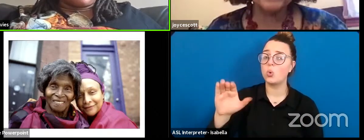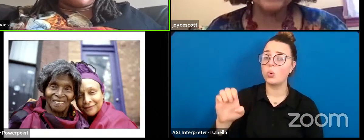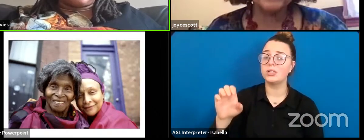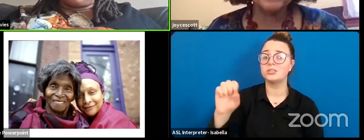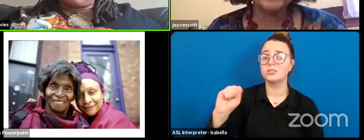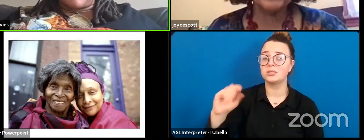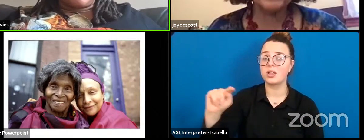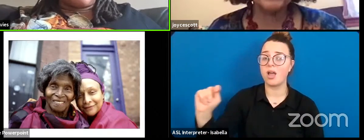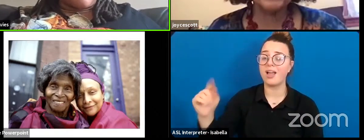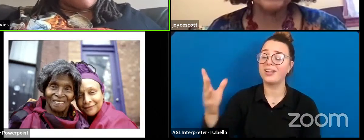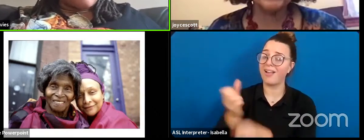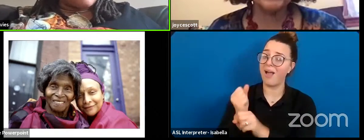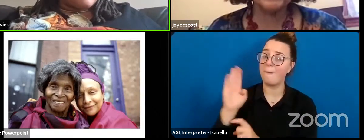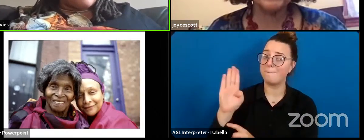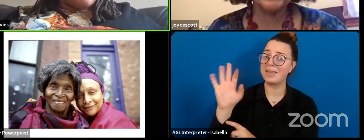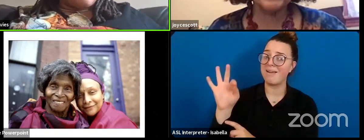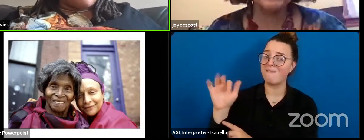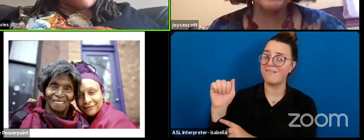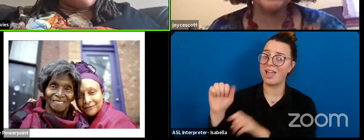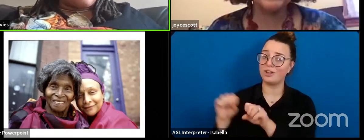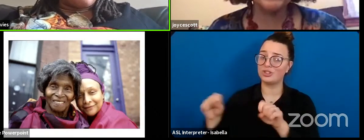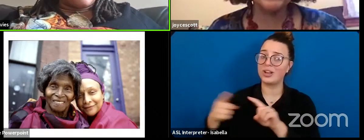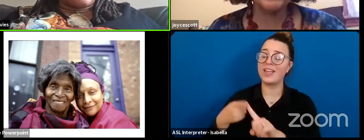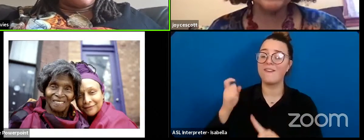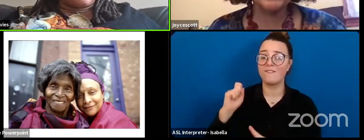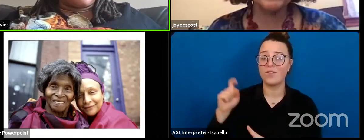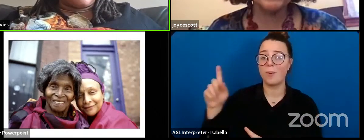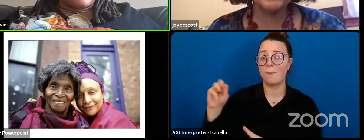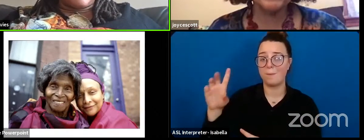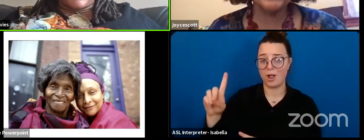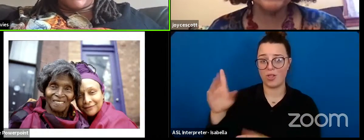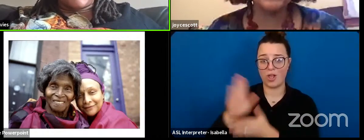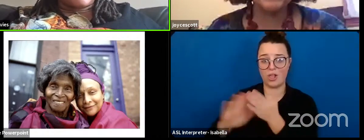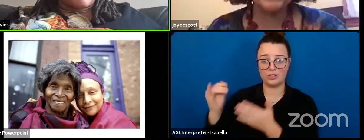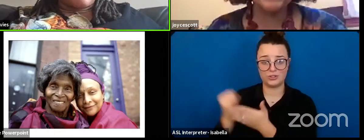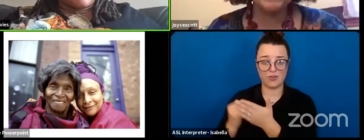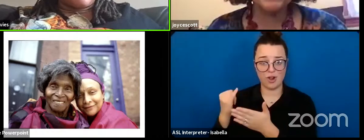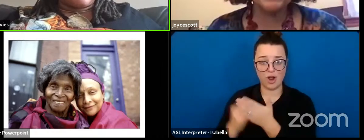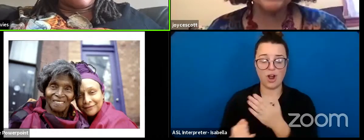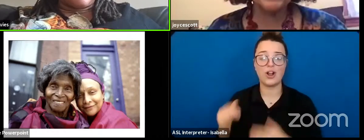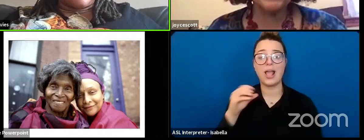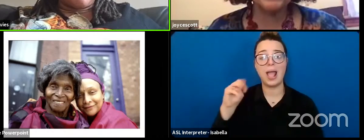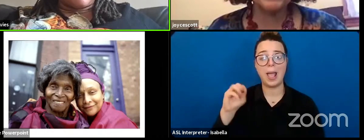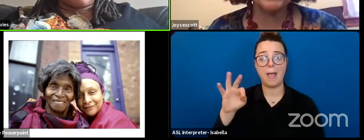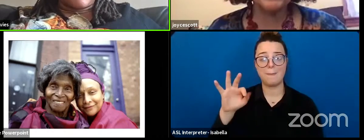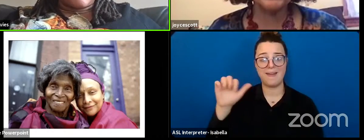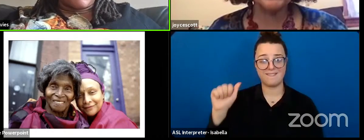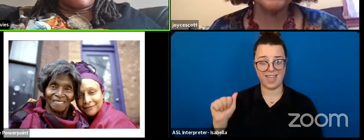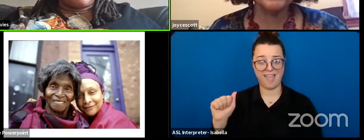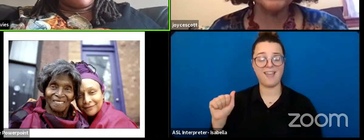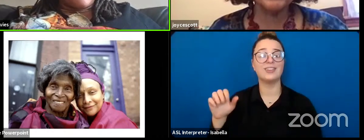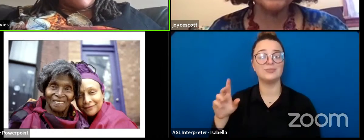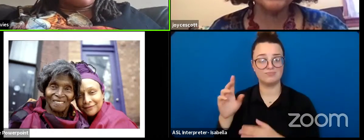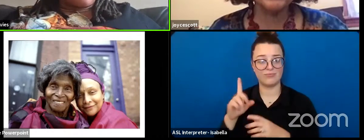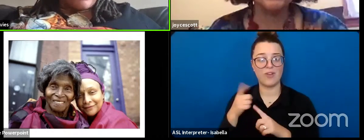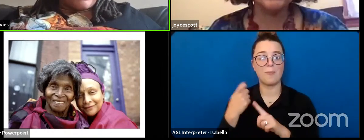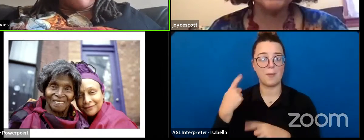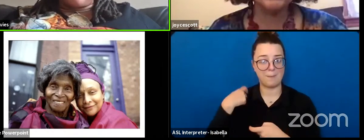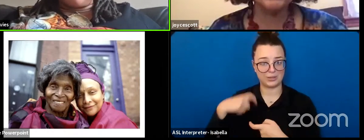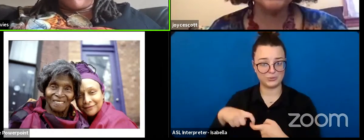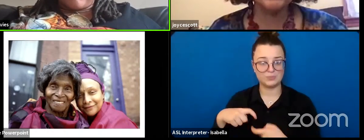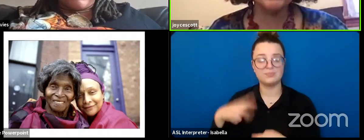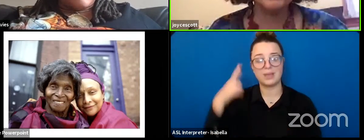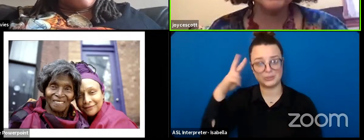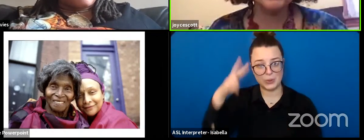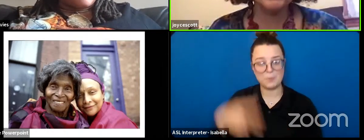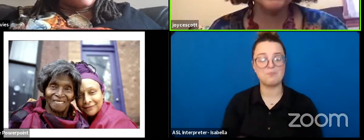from the Maryland Institute College of Art, an MFA from the Instituto Allende in San Miguel de Allende, Mexico, and training